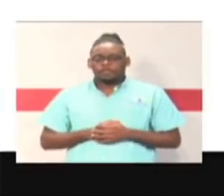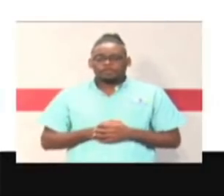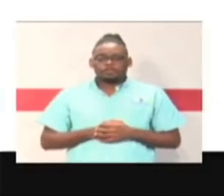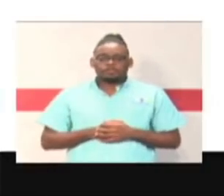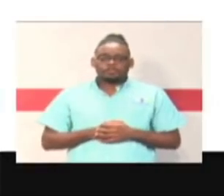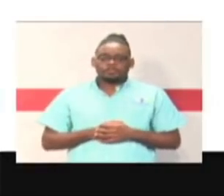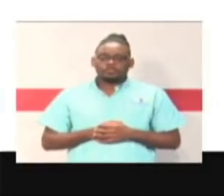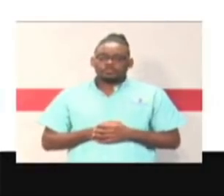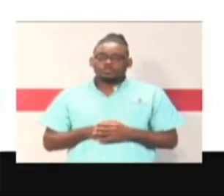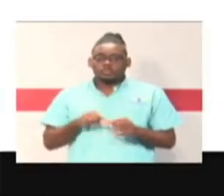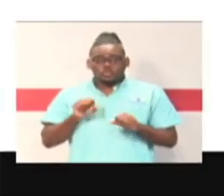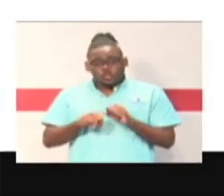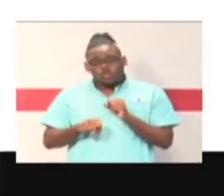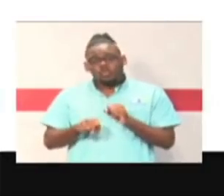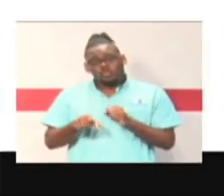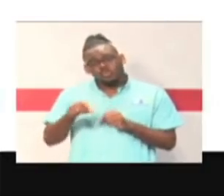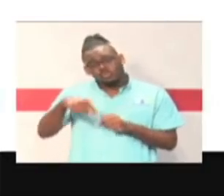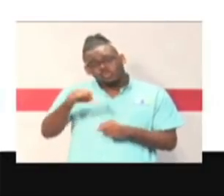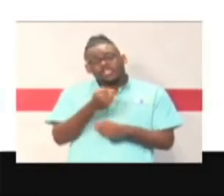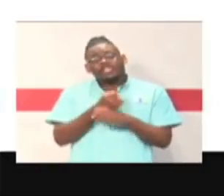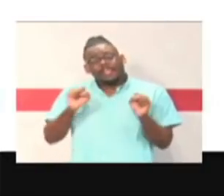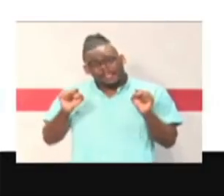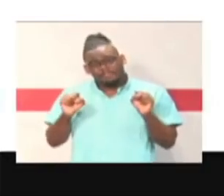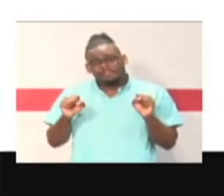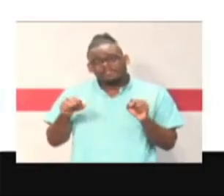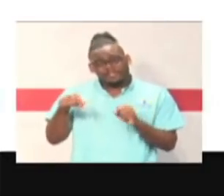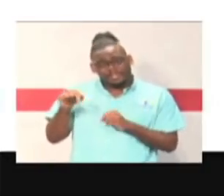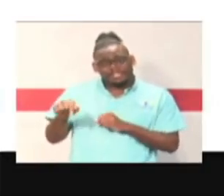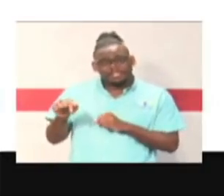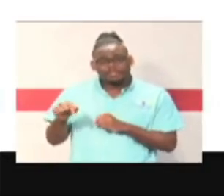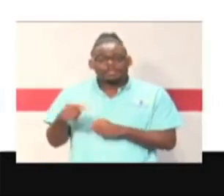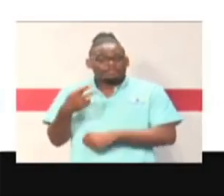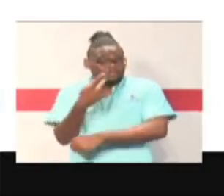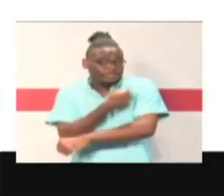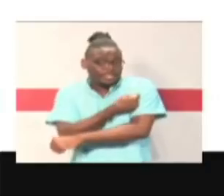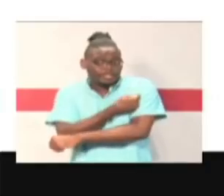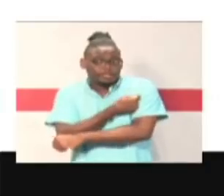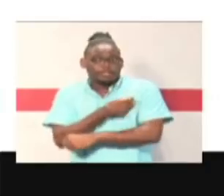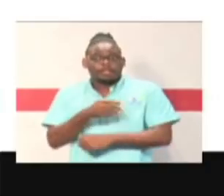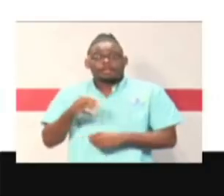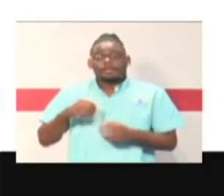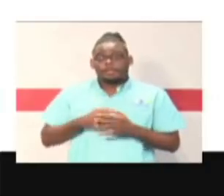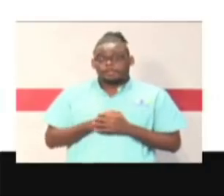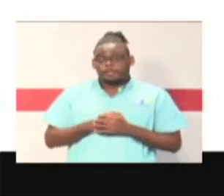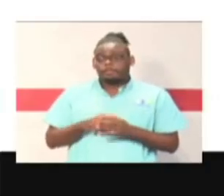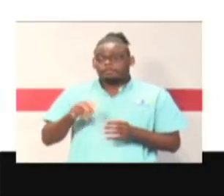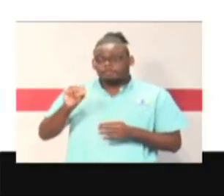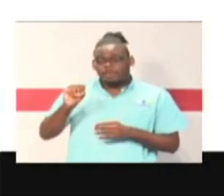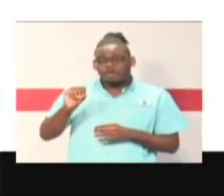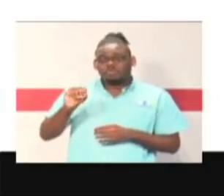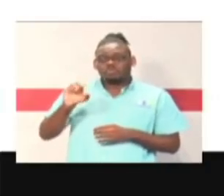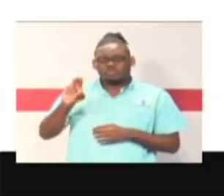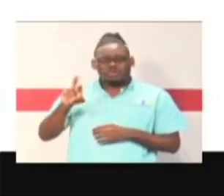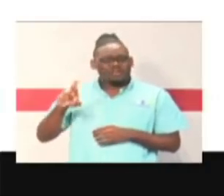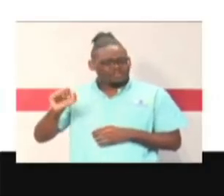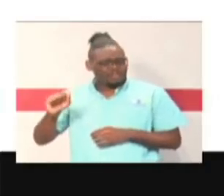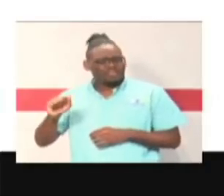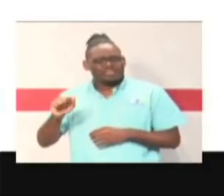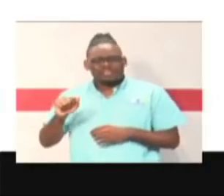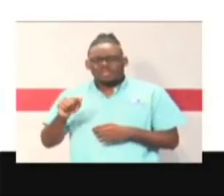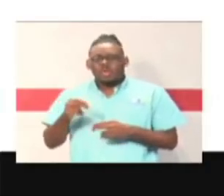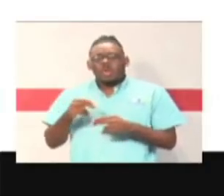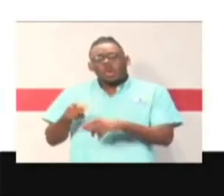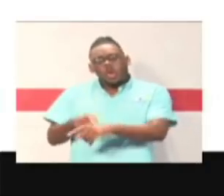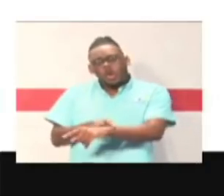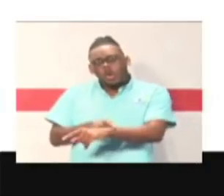safety, this vaccine, the mRNA vaccine, lasts in your system for a very brief moment and triggers